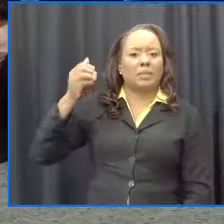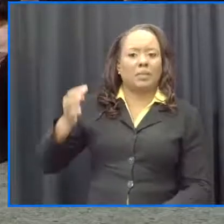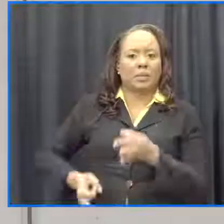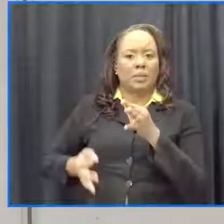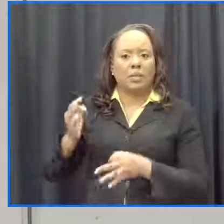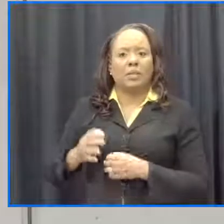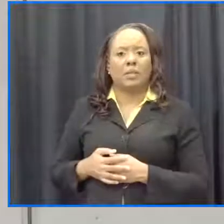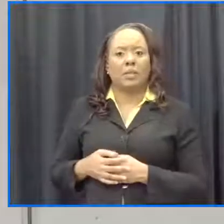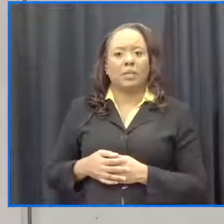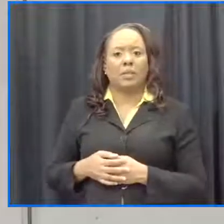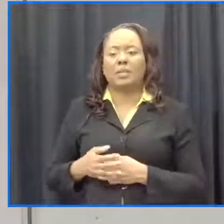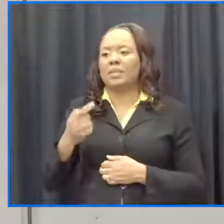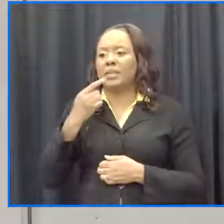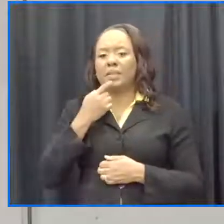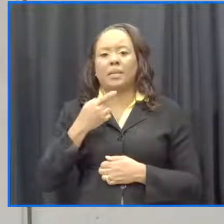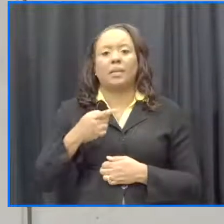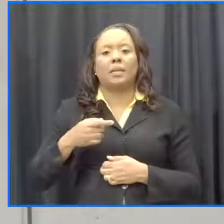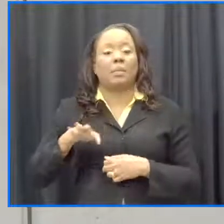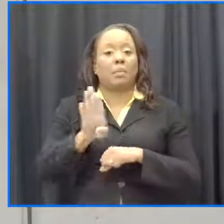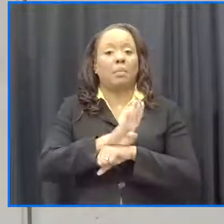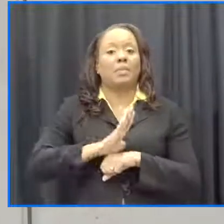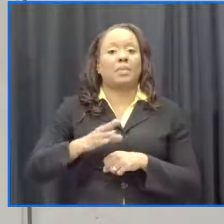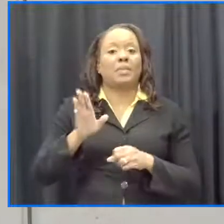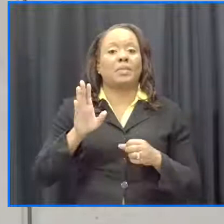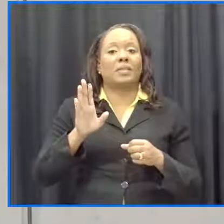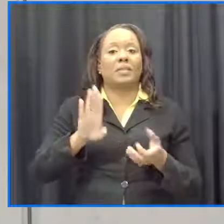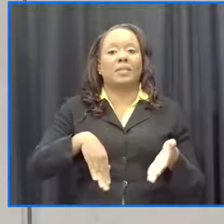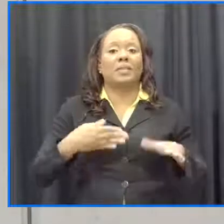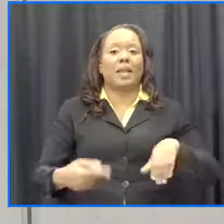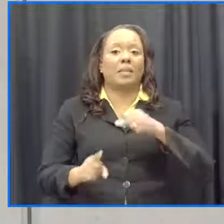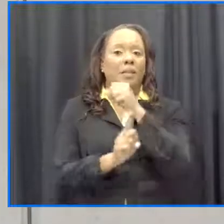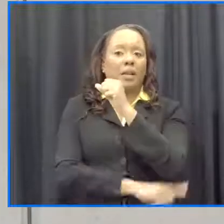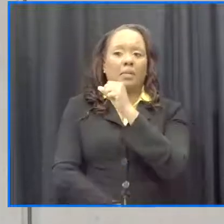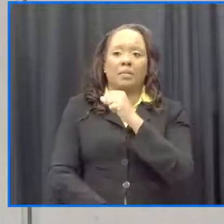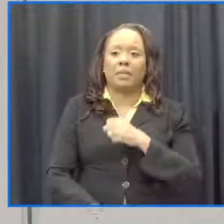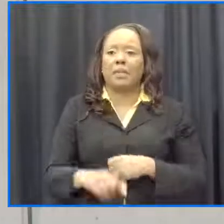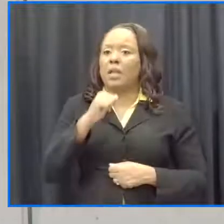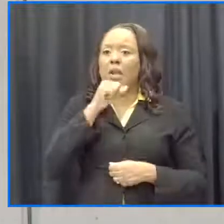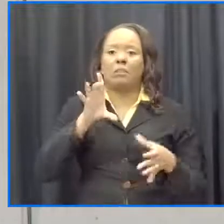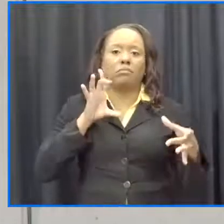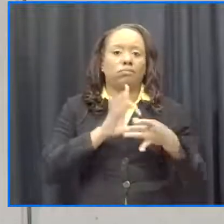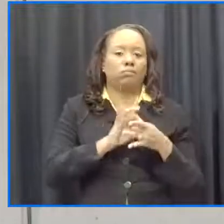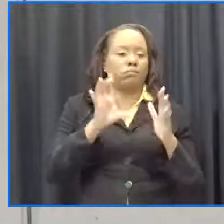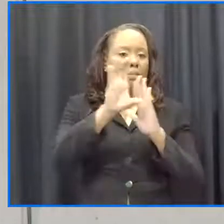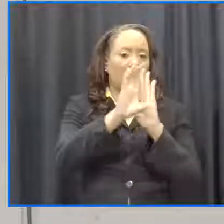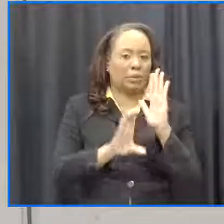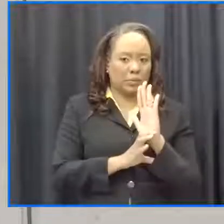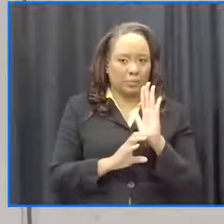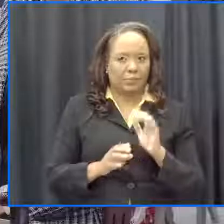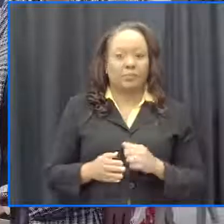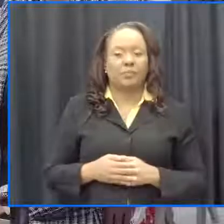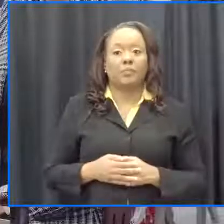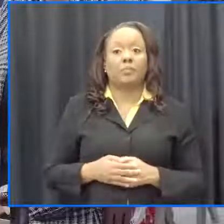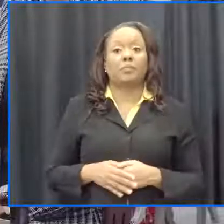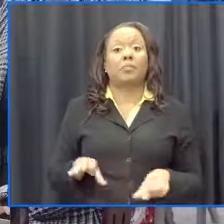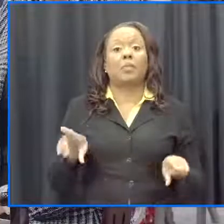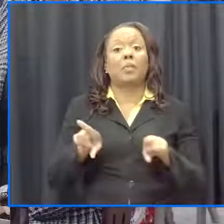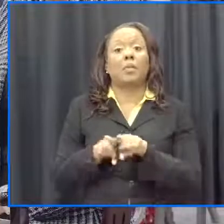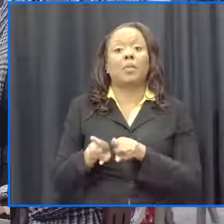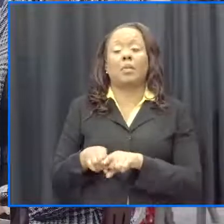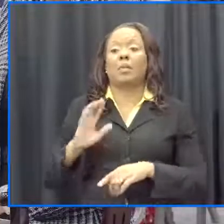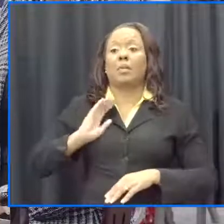that the mandatory death penalty in Barbados was unconstitutional. Consider also the emerging trend in the approach of